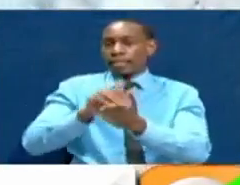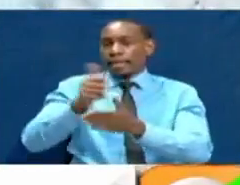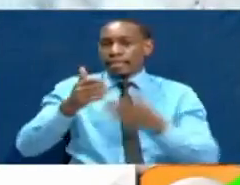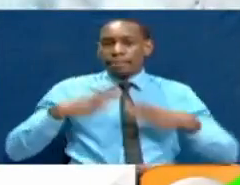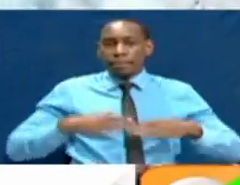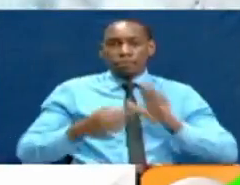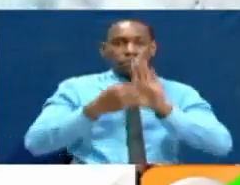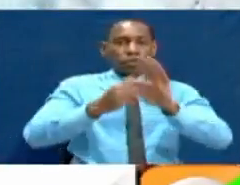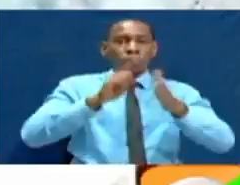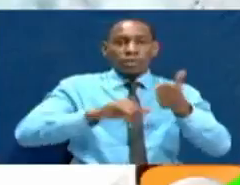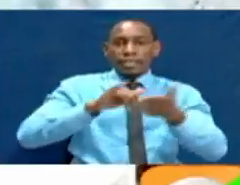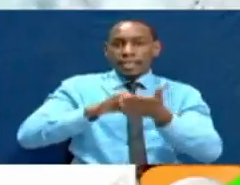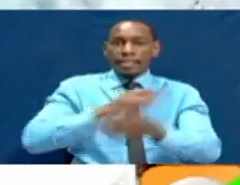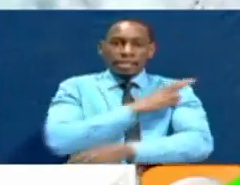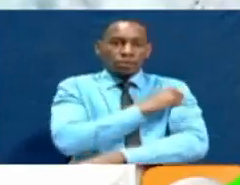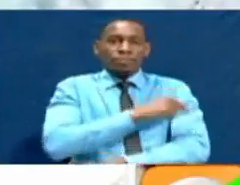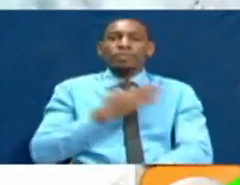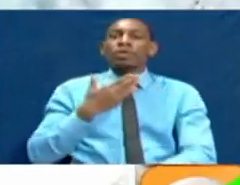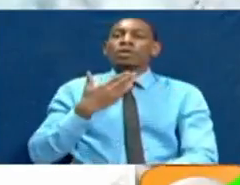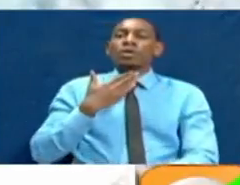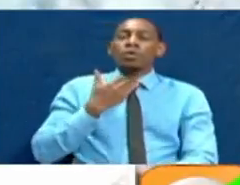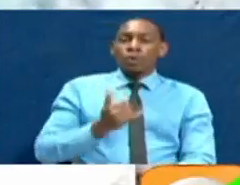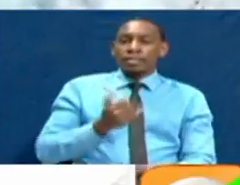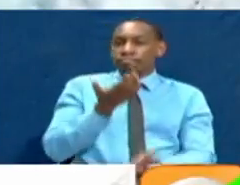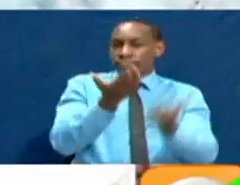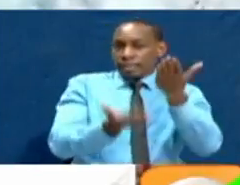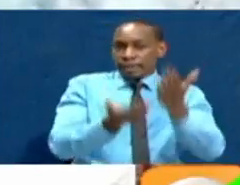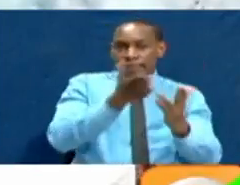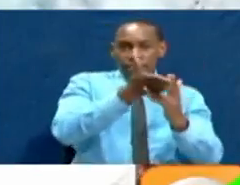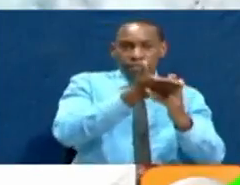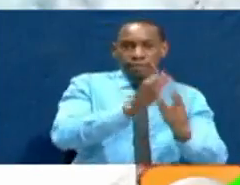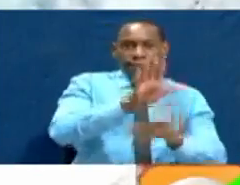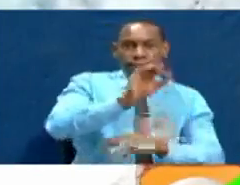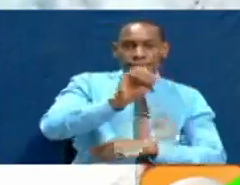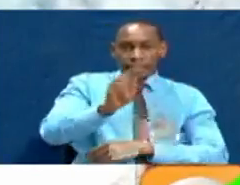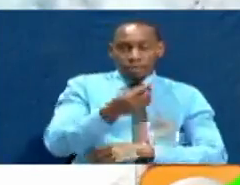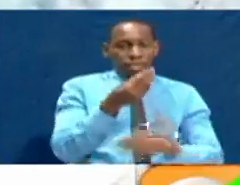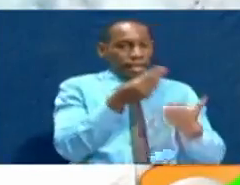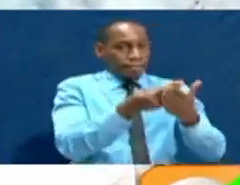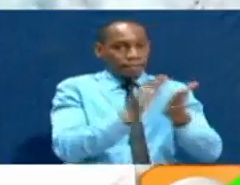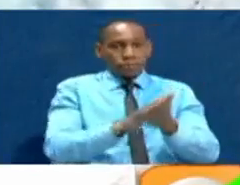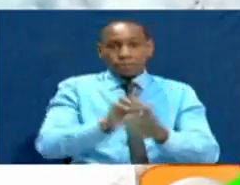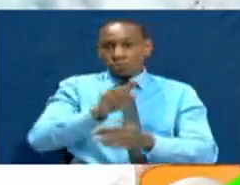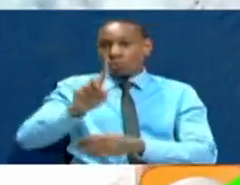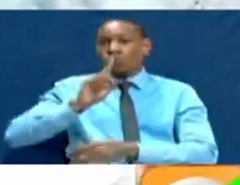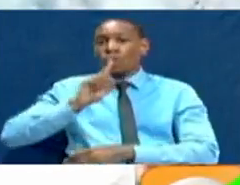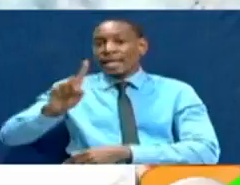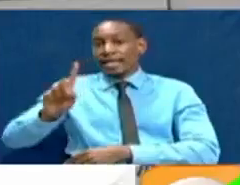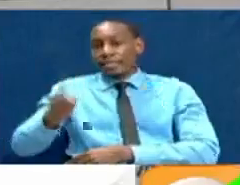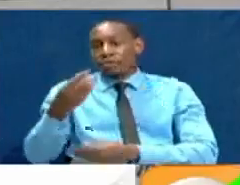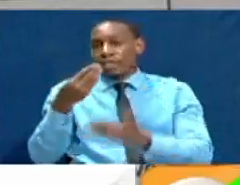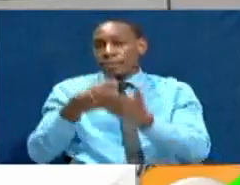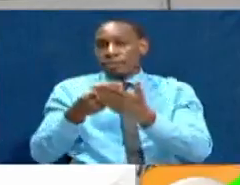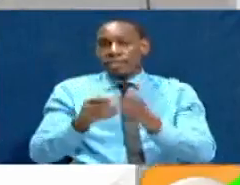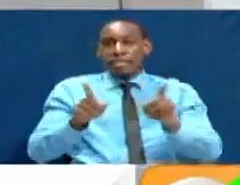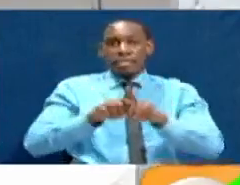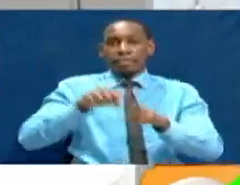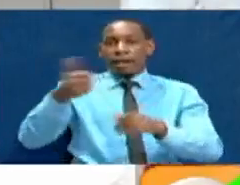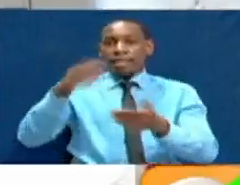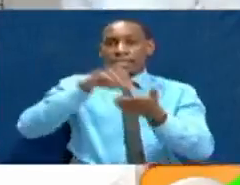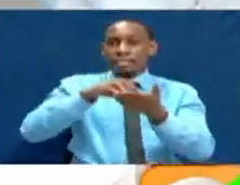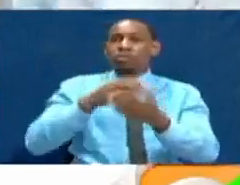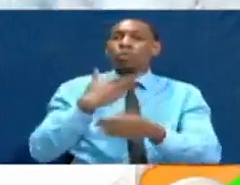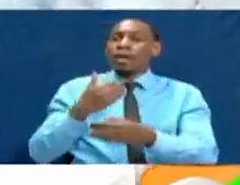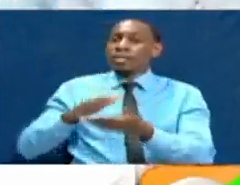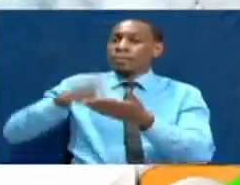them, reveal that the hospital is demanding an average of between 50,000 shillings to 100,000 shillings, and in some cases